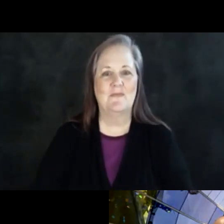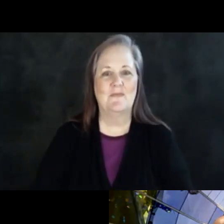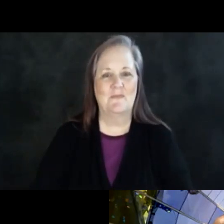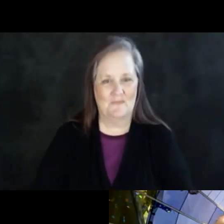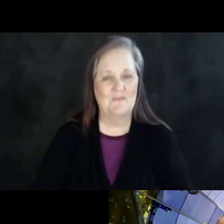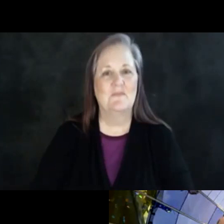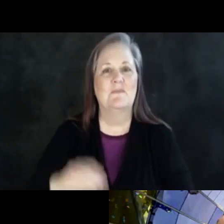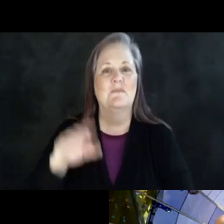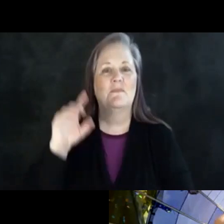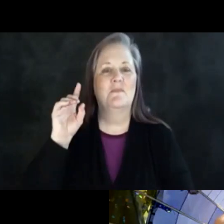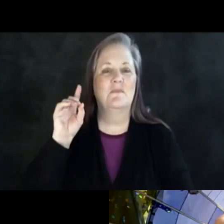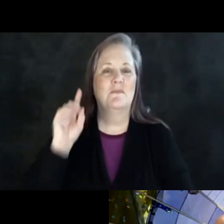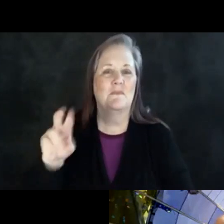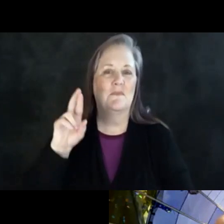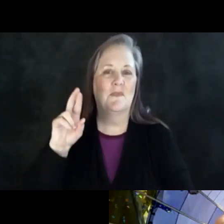So